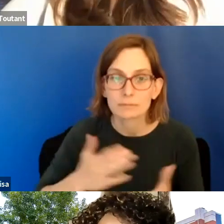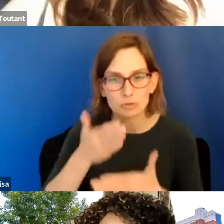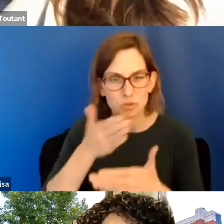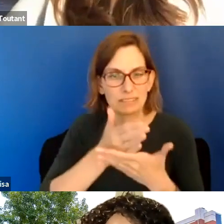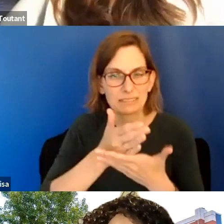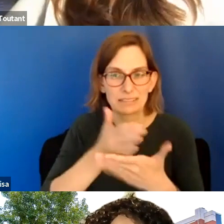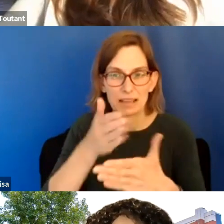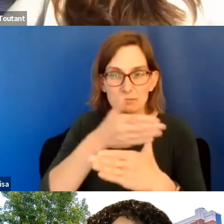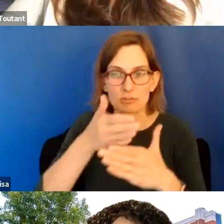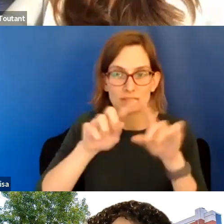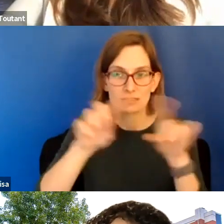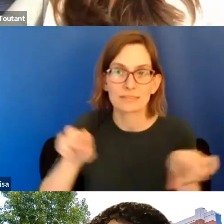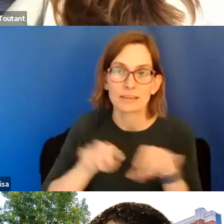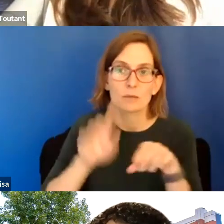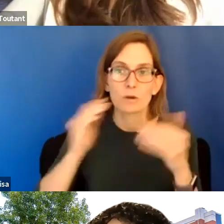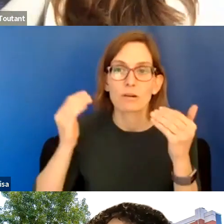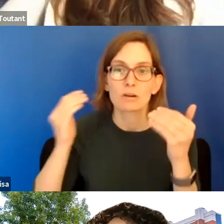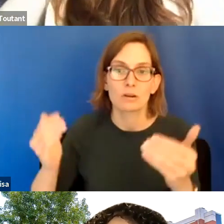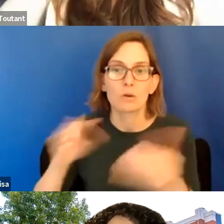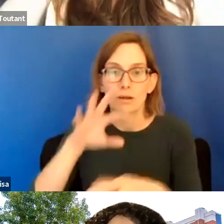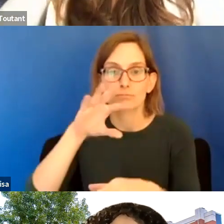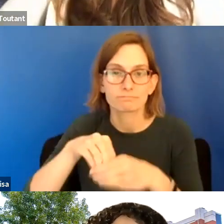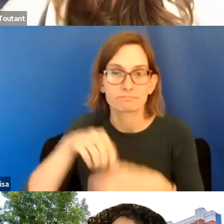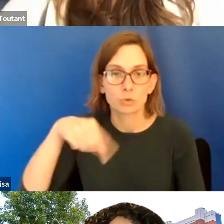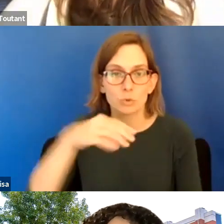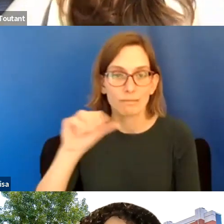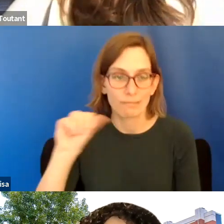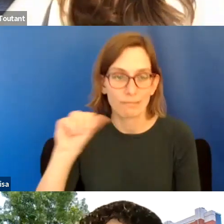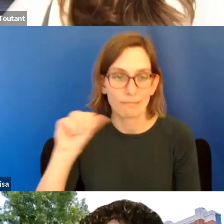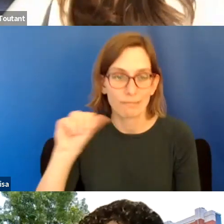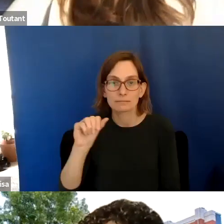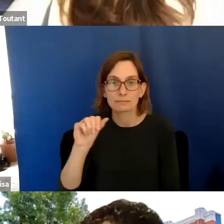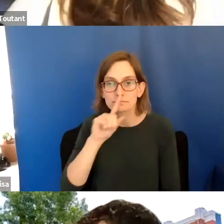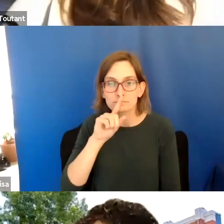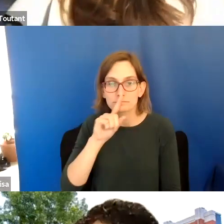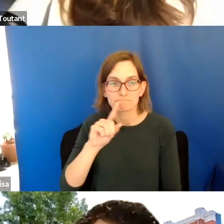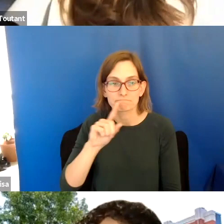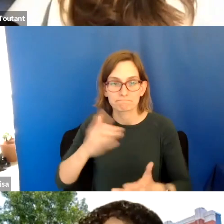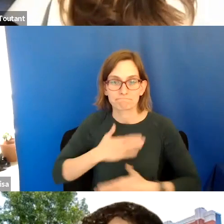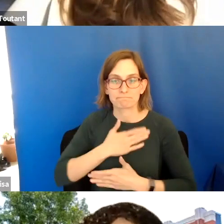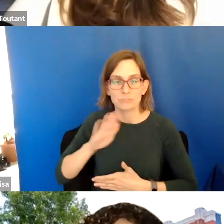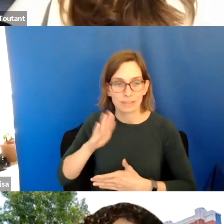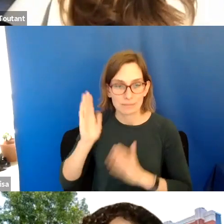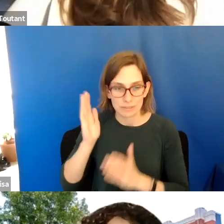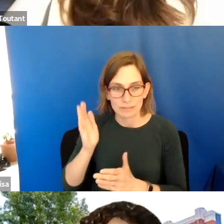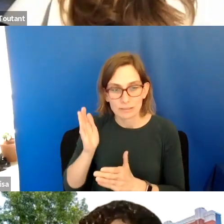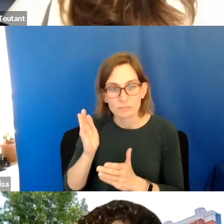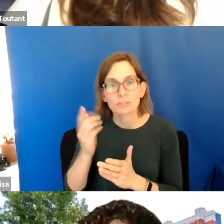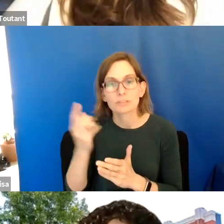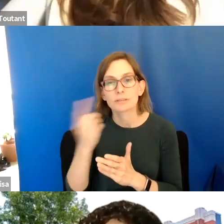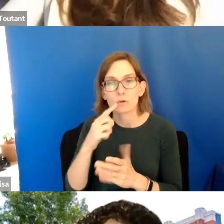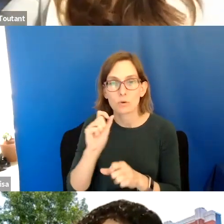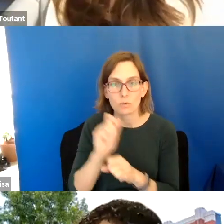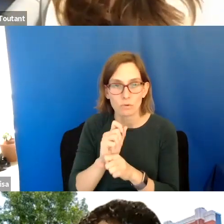screen now and we can go into Q&A. I really do appreciate this presentation. As somebody who has worked for a long, long